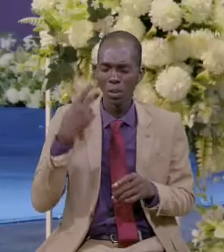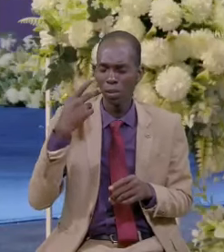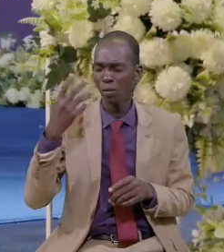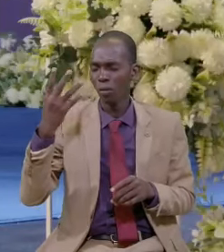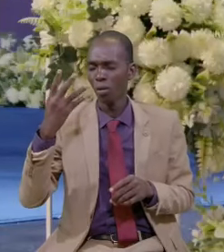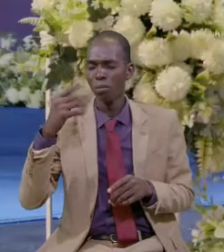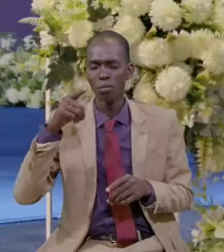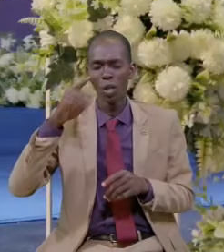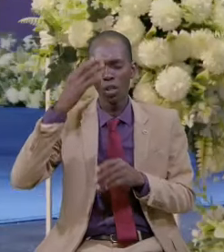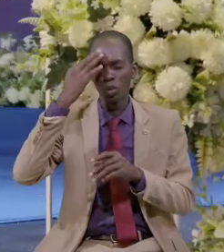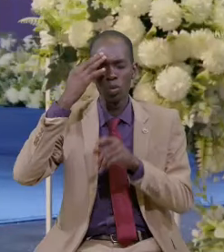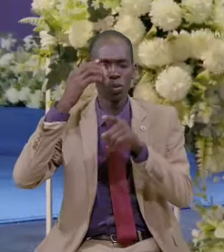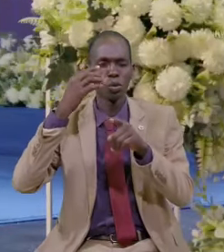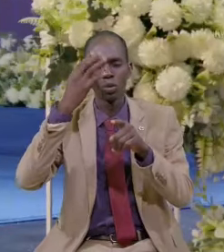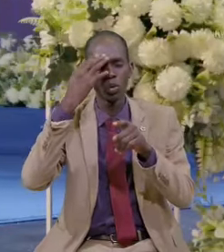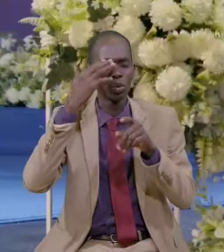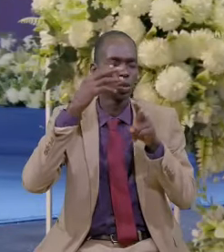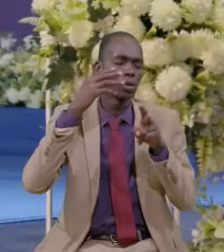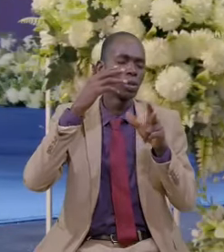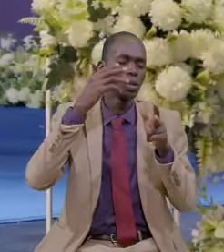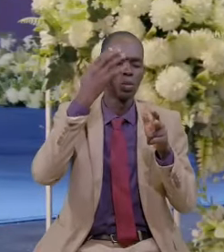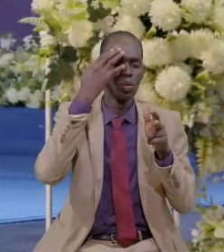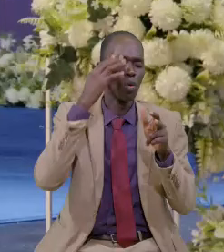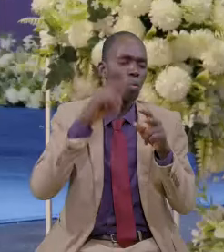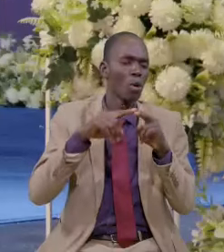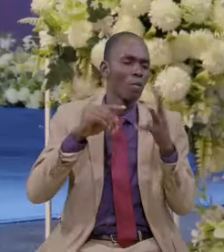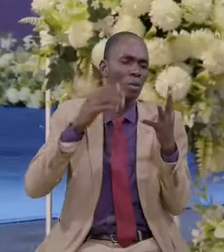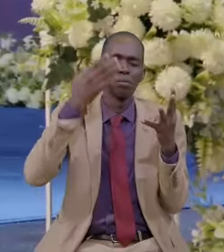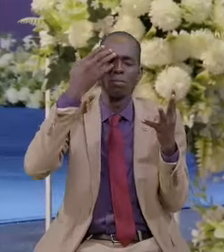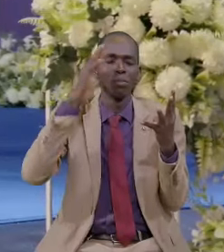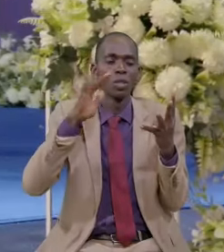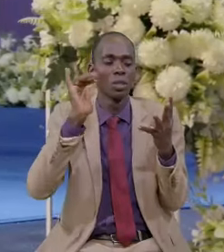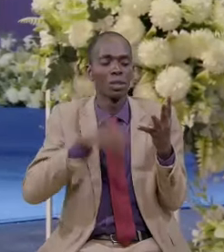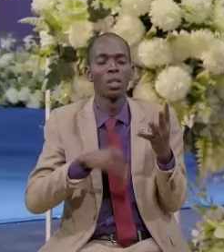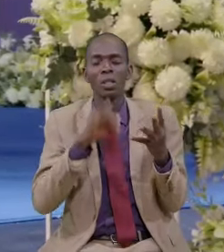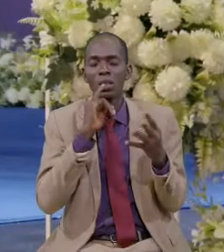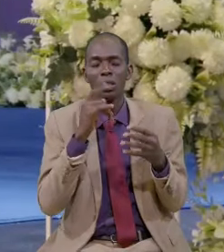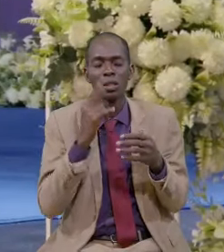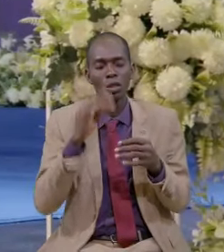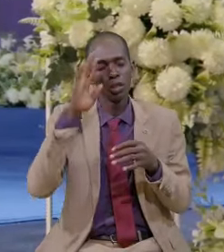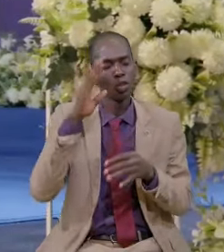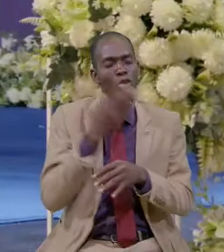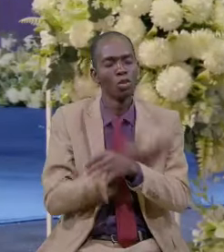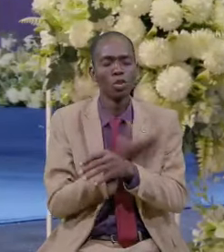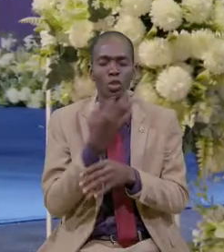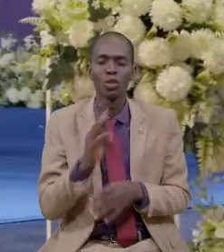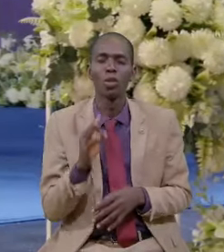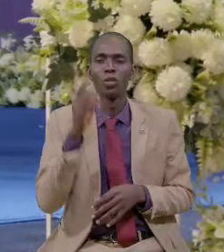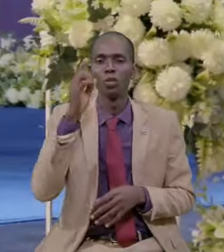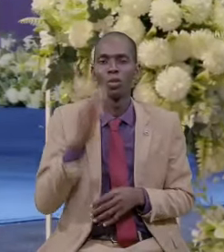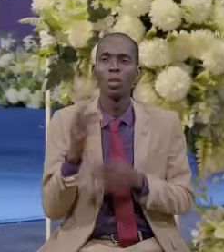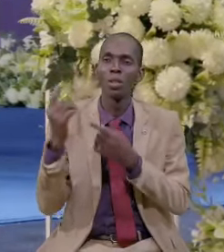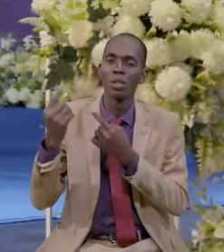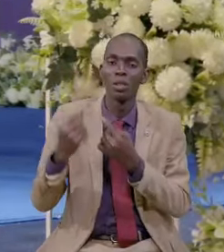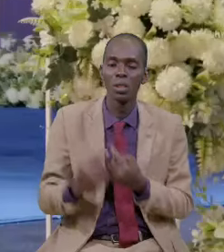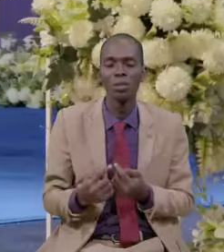three. Look at this one, the very Son of God. He came into the fire, came into the furnace. He